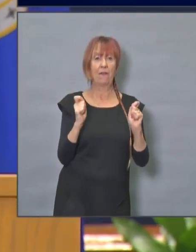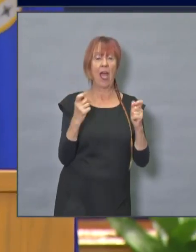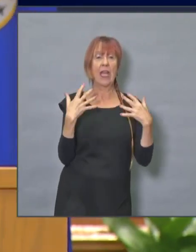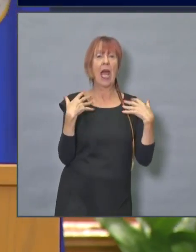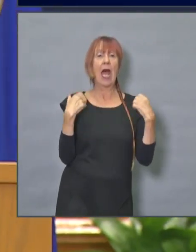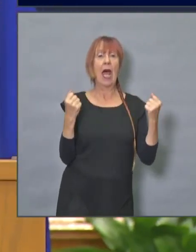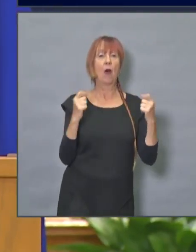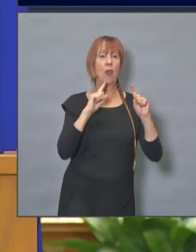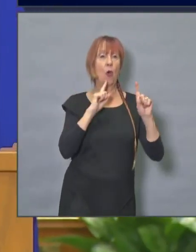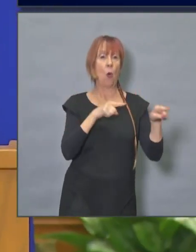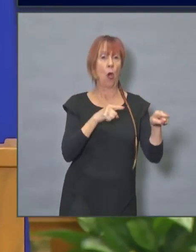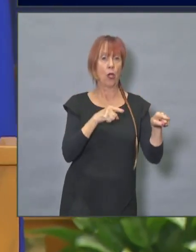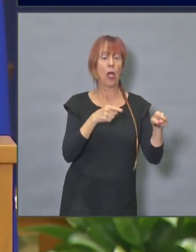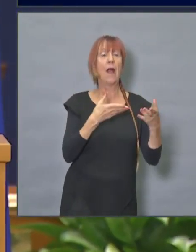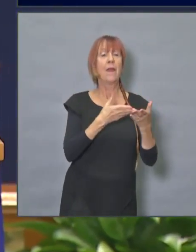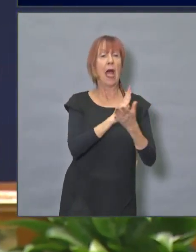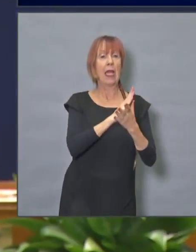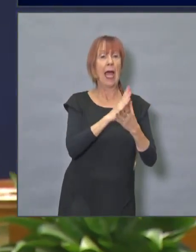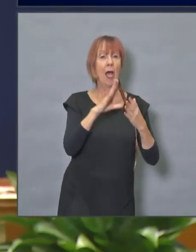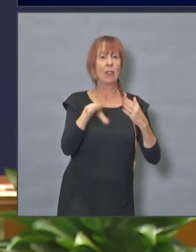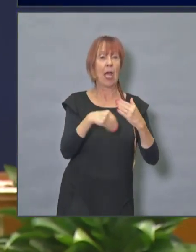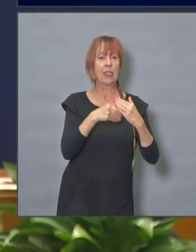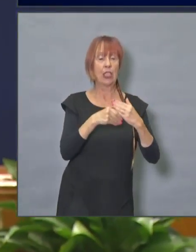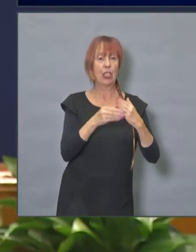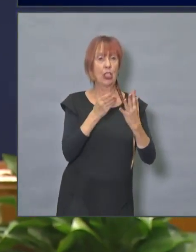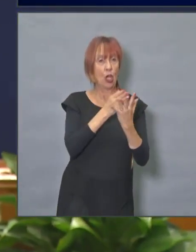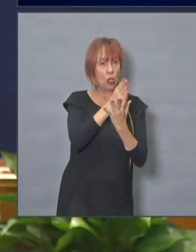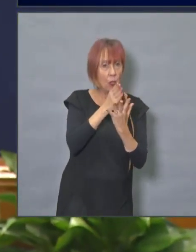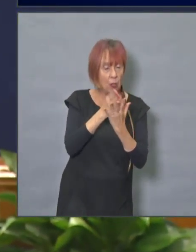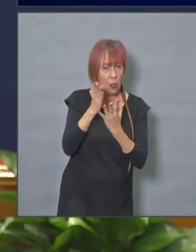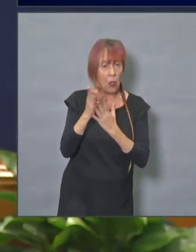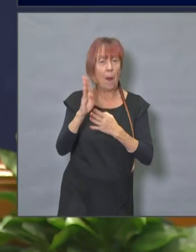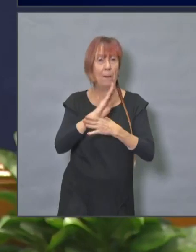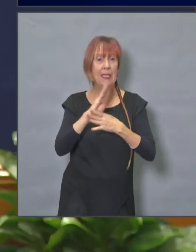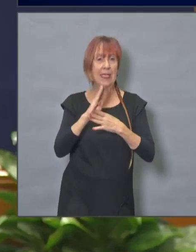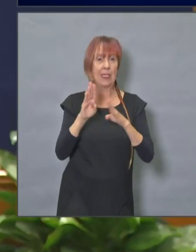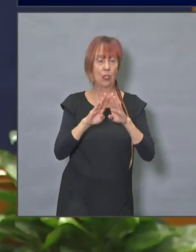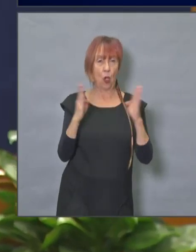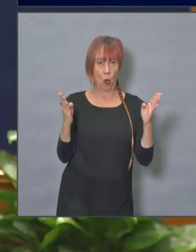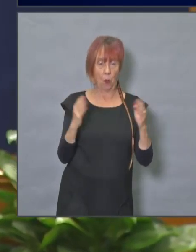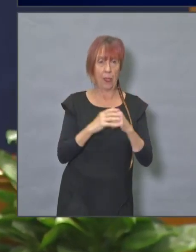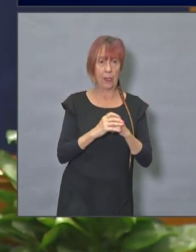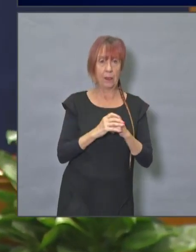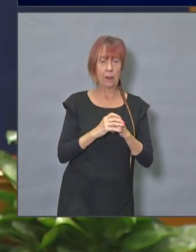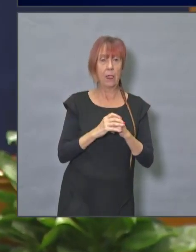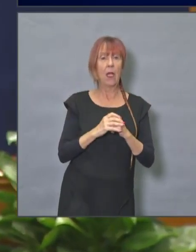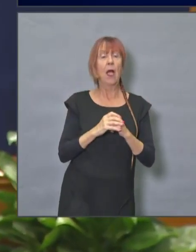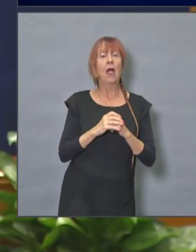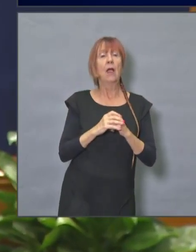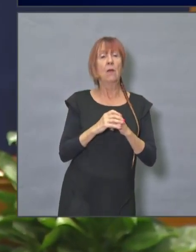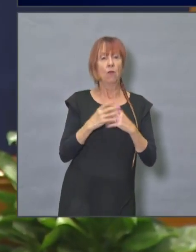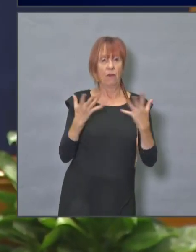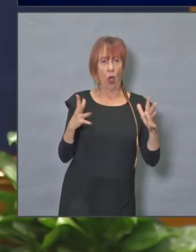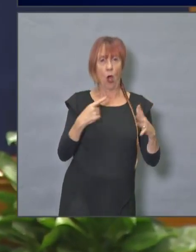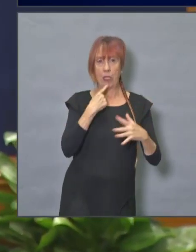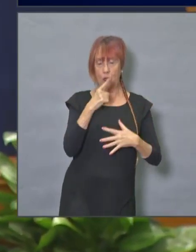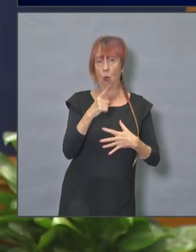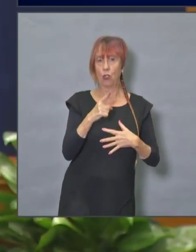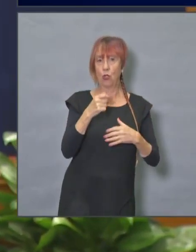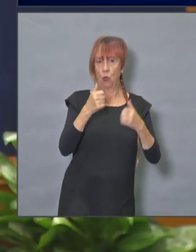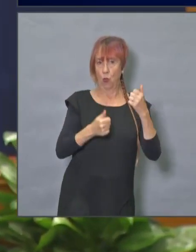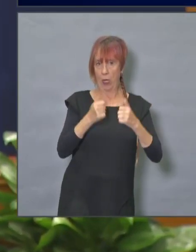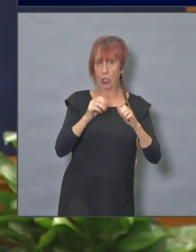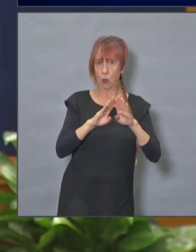allows additional sectors to reopen. And the supervisor noted the sectors that are reopening. As